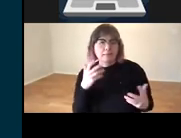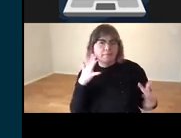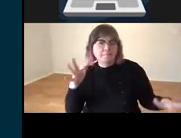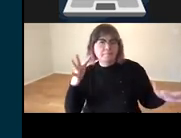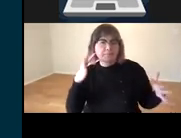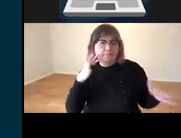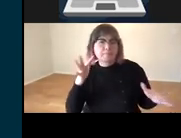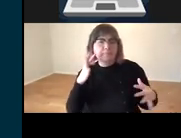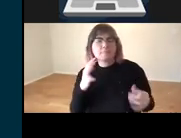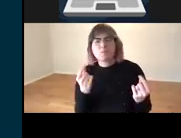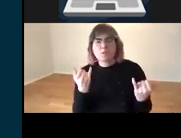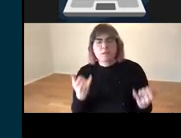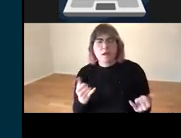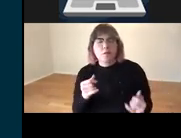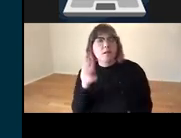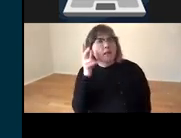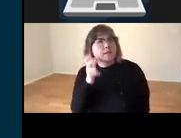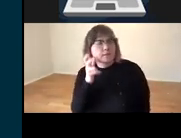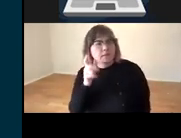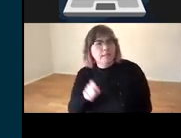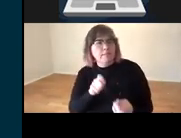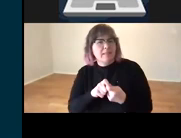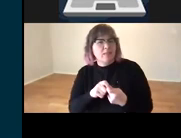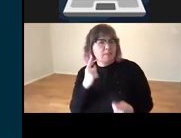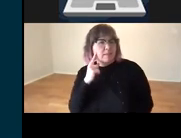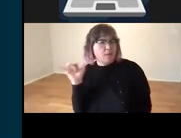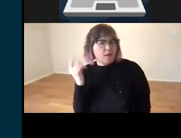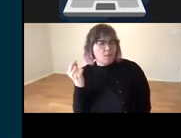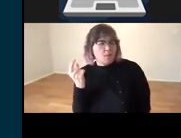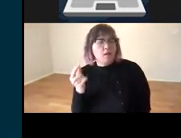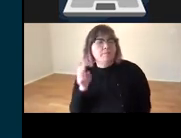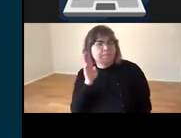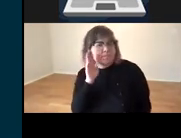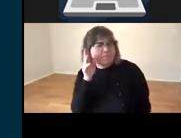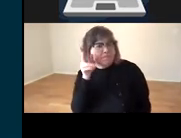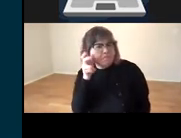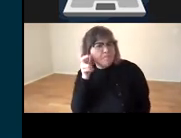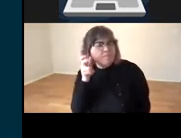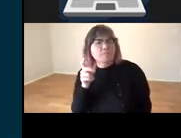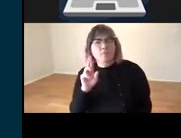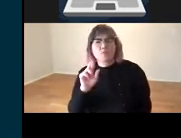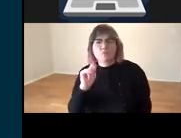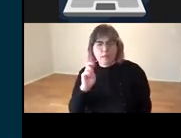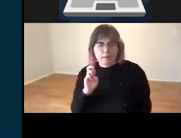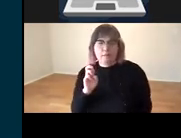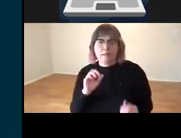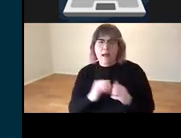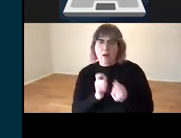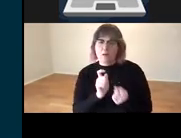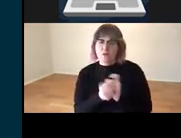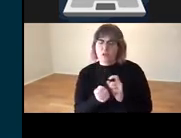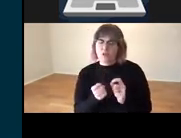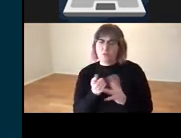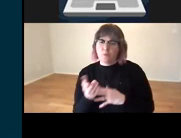going to do now is we're going to listen to what those clicks sound like. And I want you to pay attention to the rate of clicks and how that changes throughout this